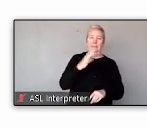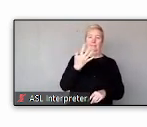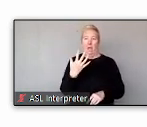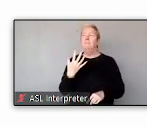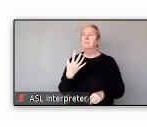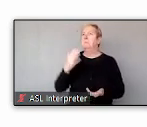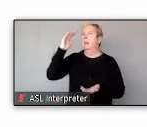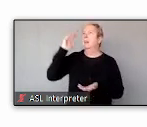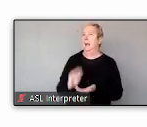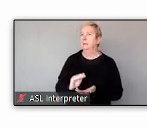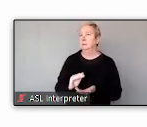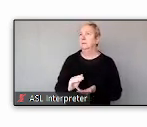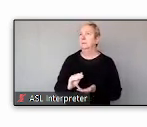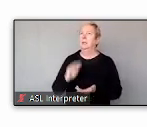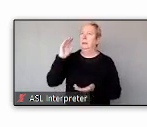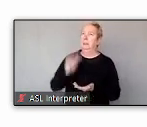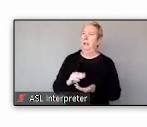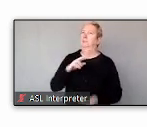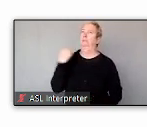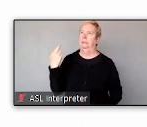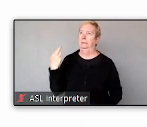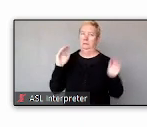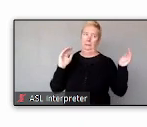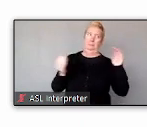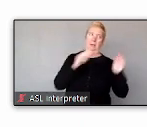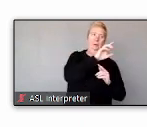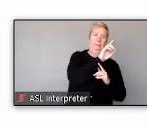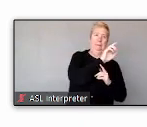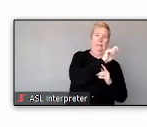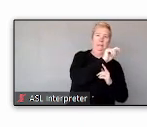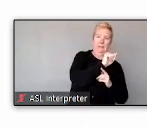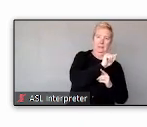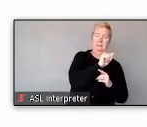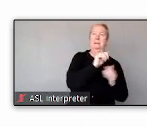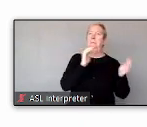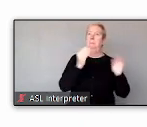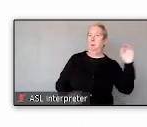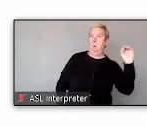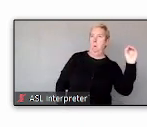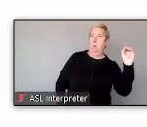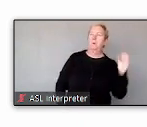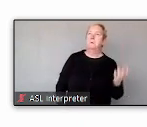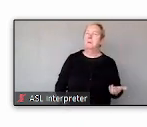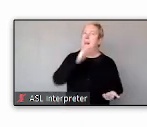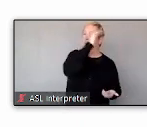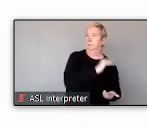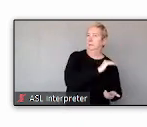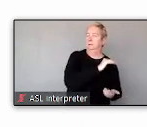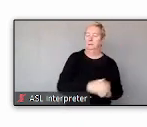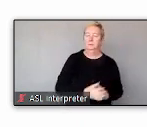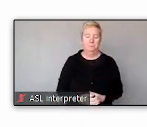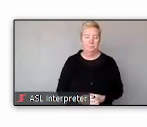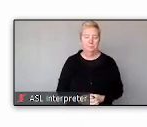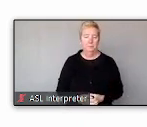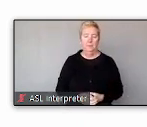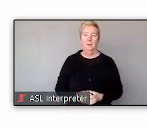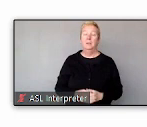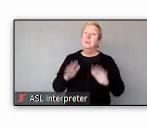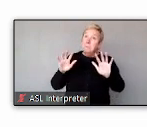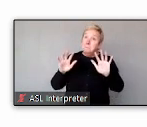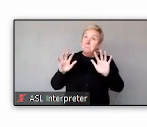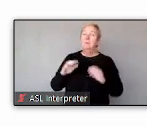much lower than they were certainly with Delta and the early part of with the other Omicron variant. So that's good